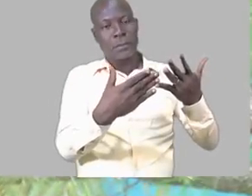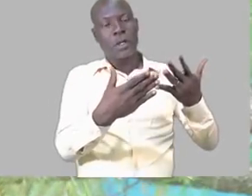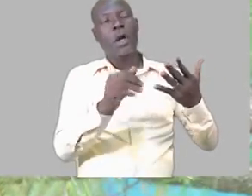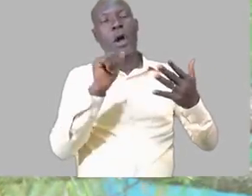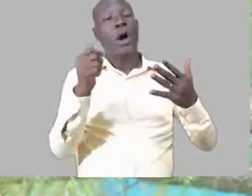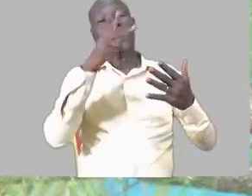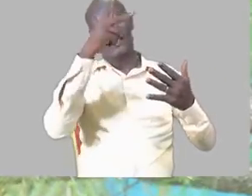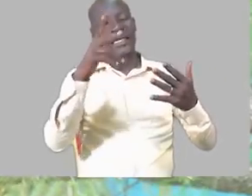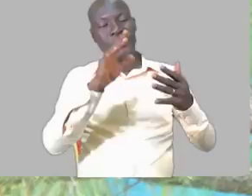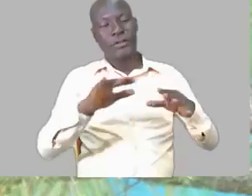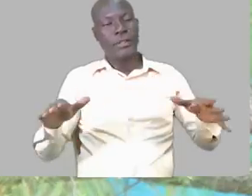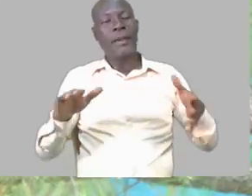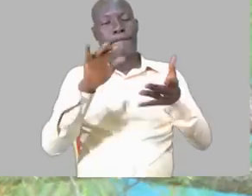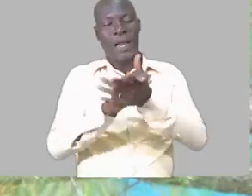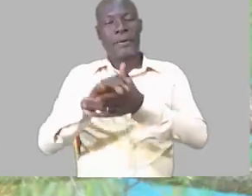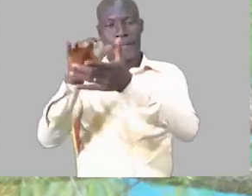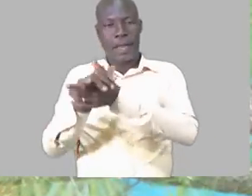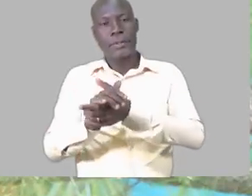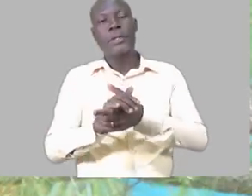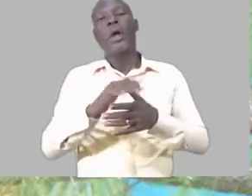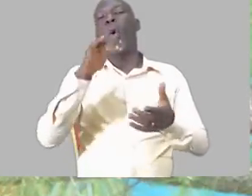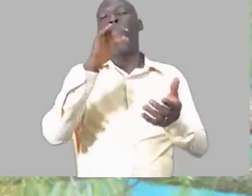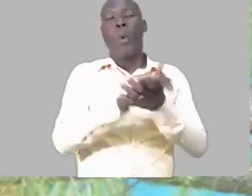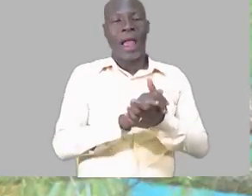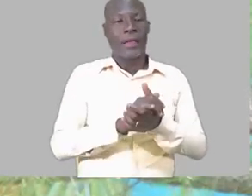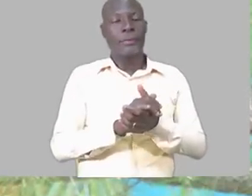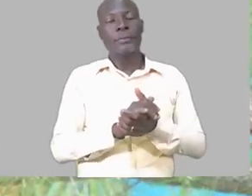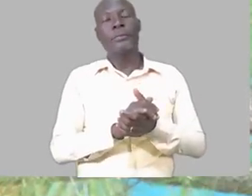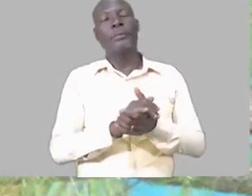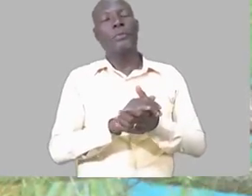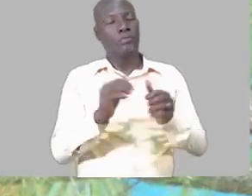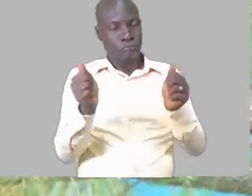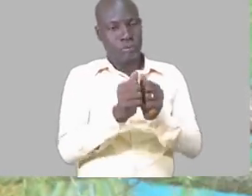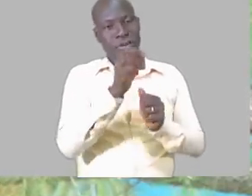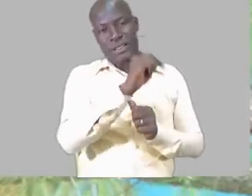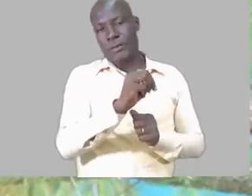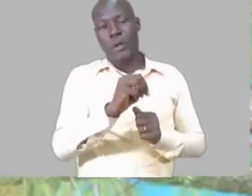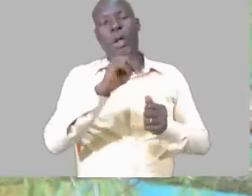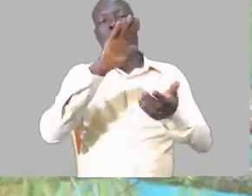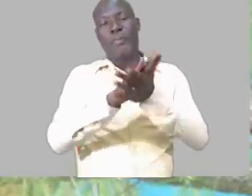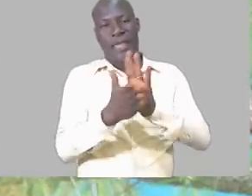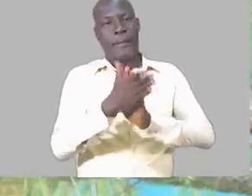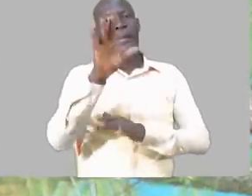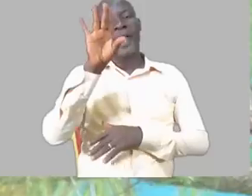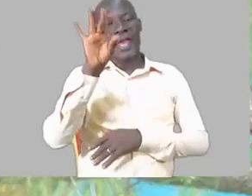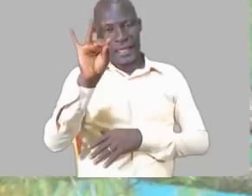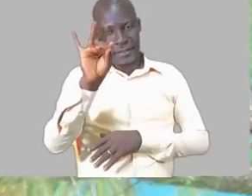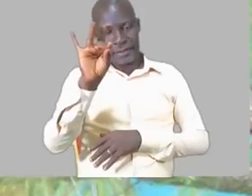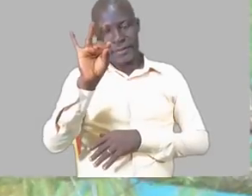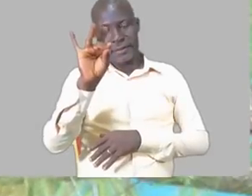Asa emrante mi ensa no soso aware. Na omu nyangoye. Eto ambe ye enipa mako mako 8